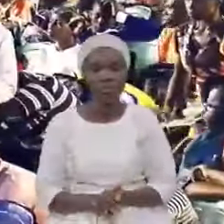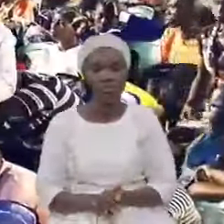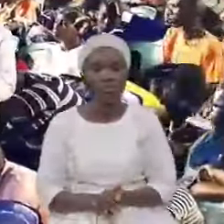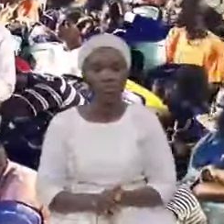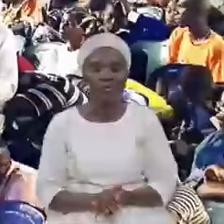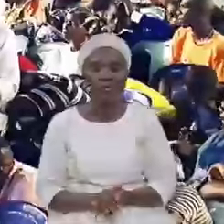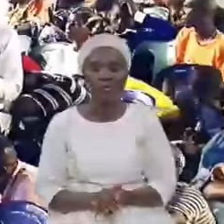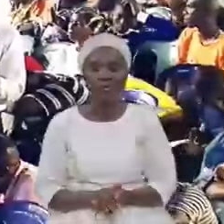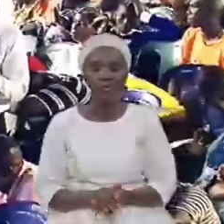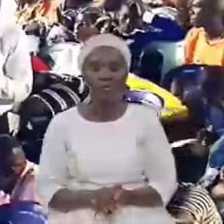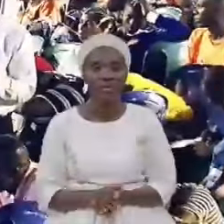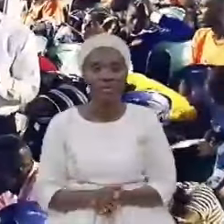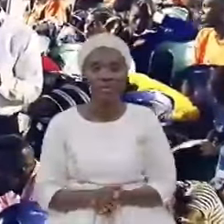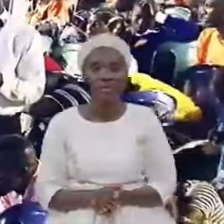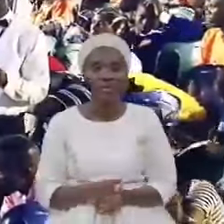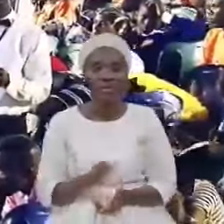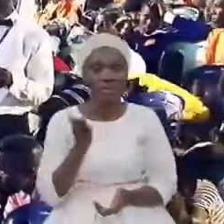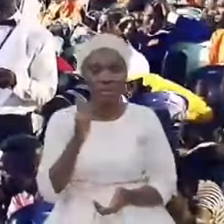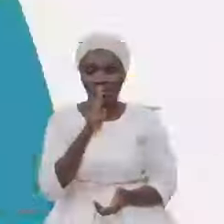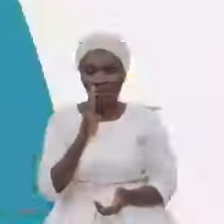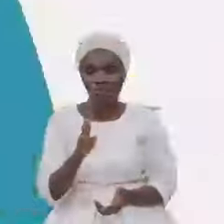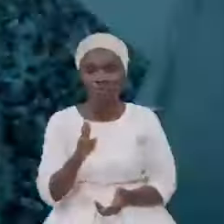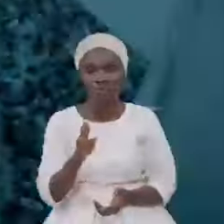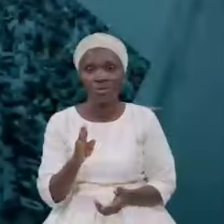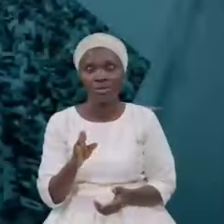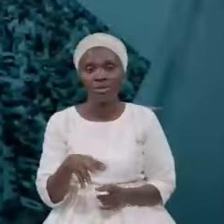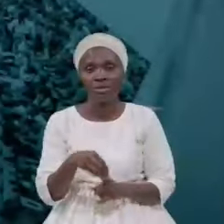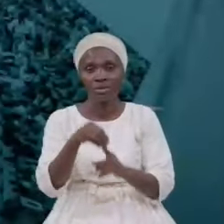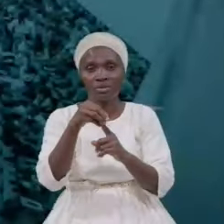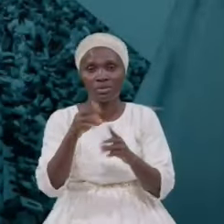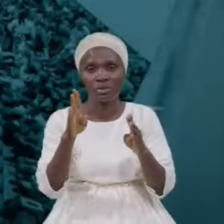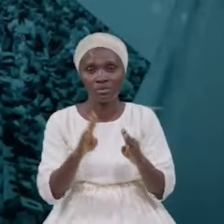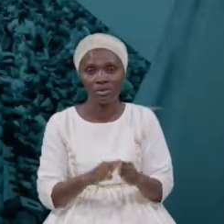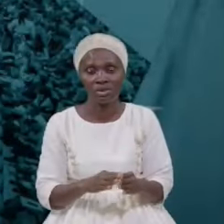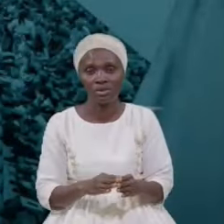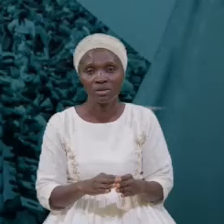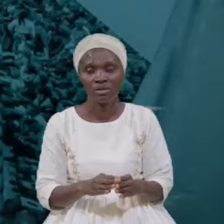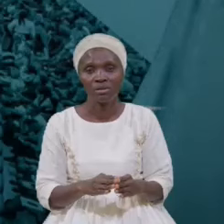with Jesus for all those who have given their lives to Jesus